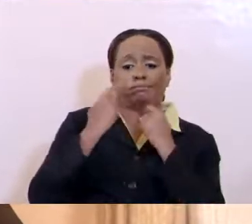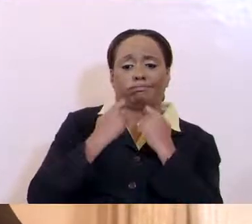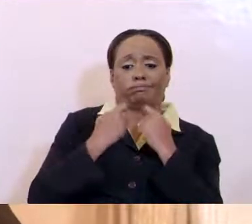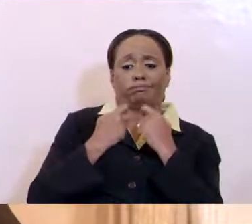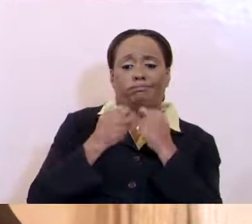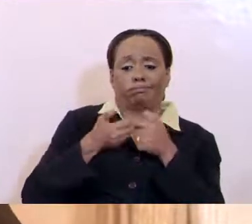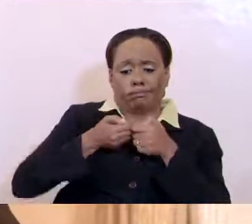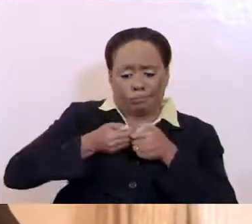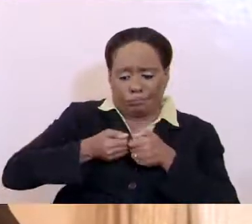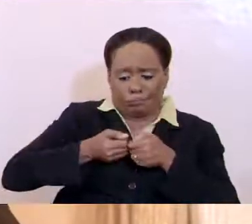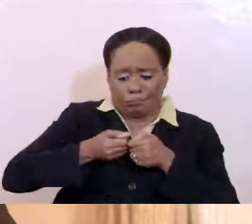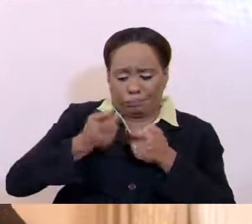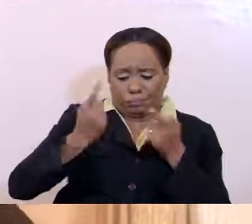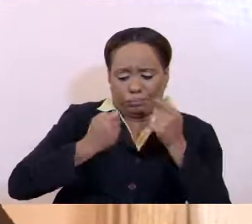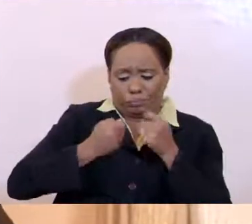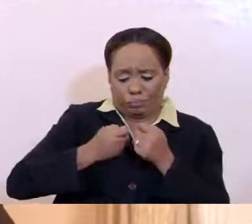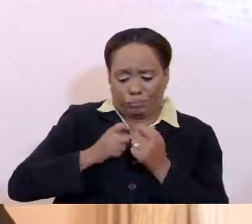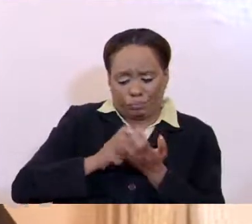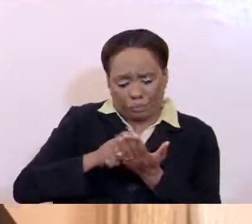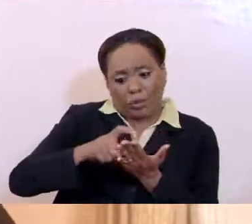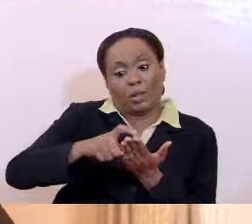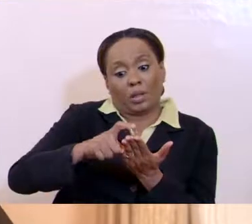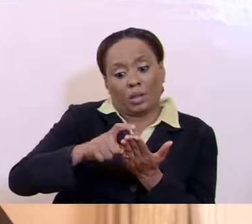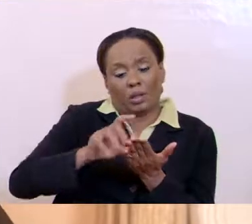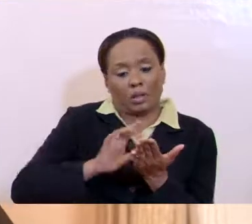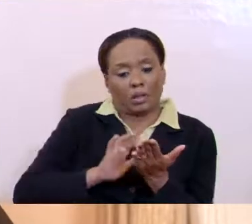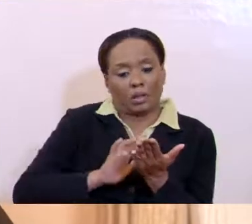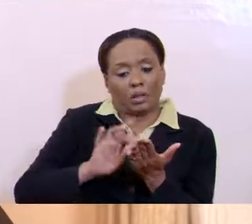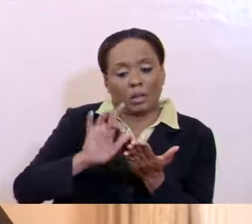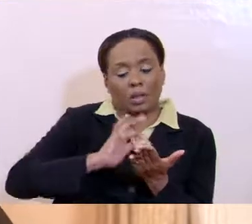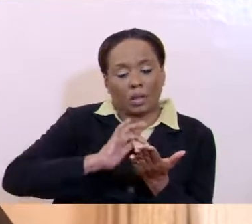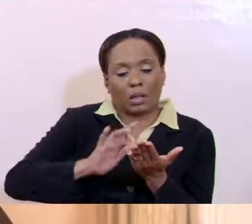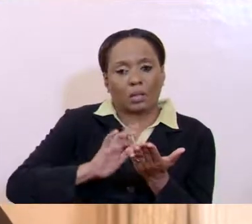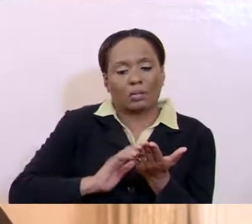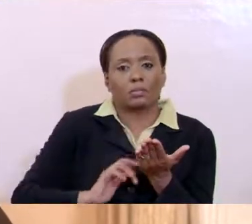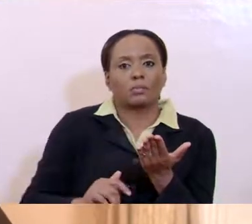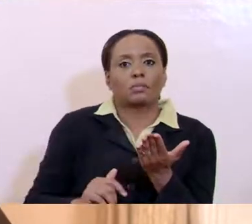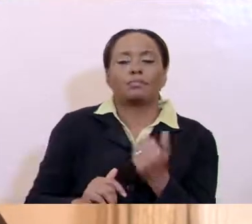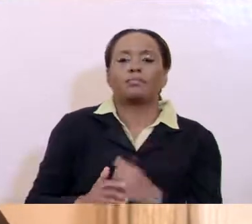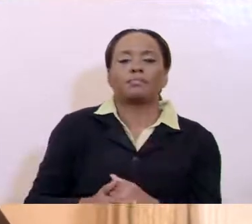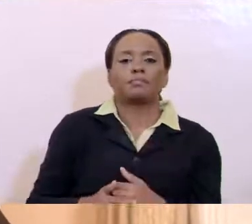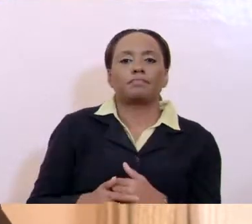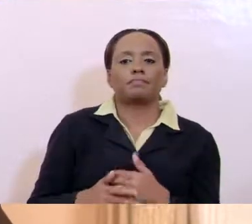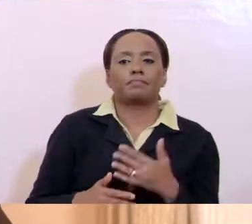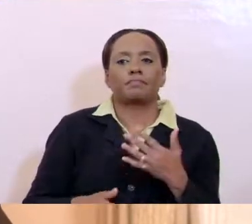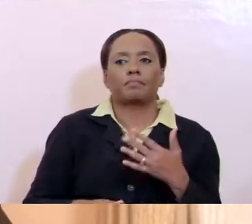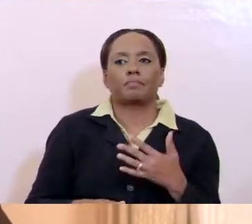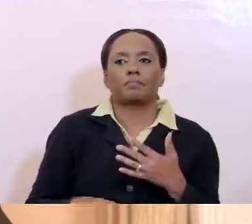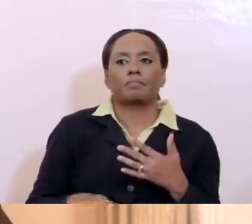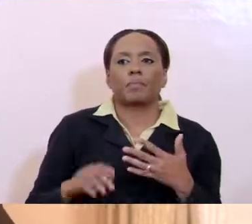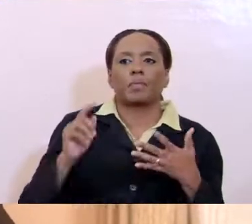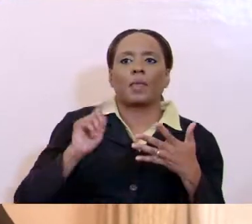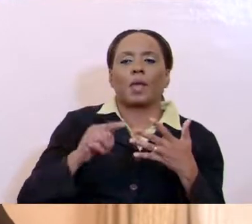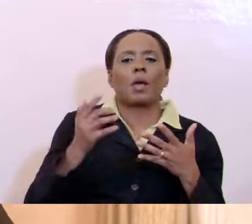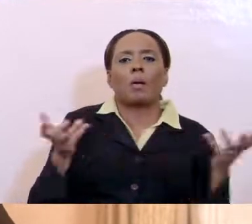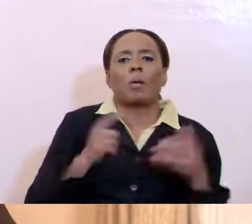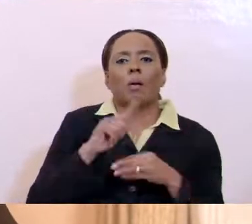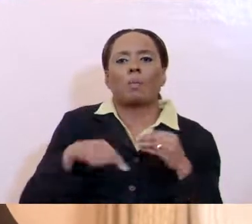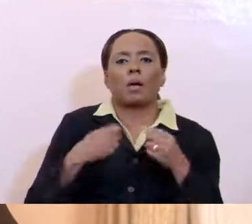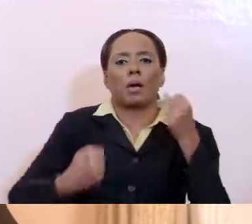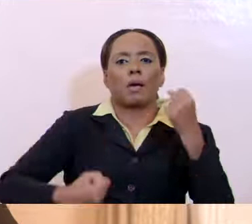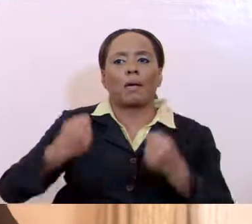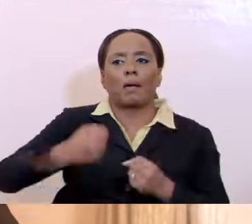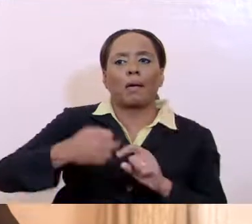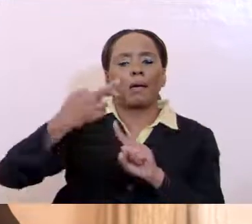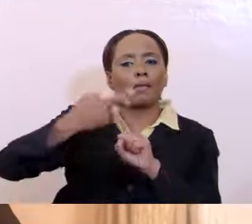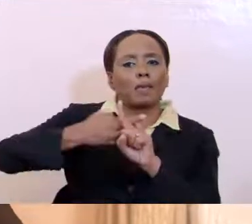Although, okay, so what about car rental services? Do they fall into the general? car rental.